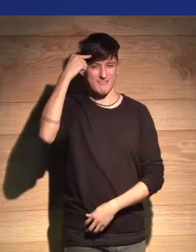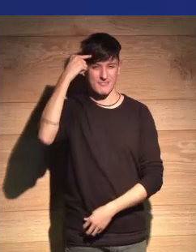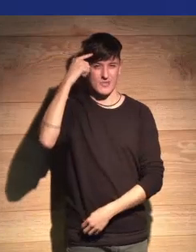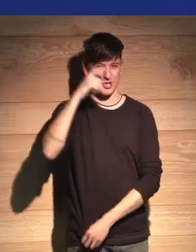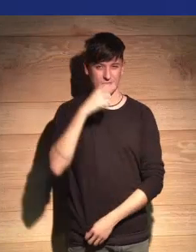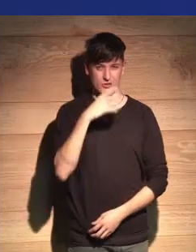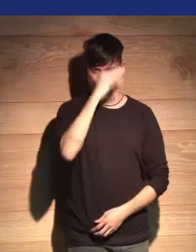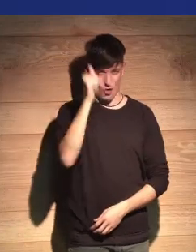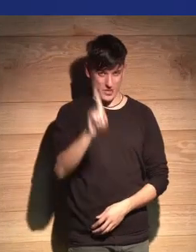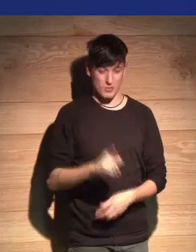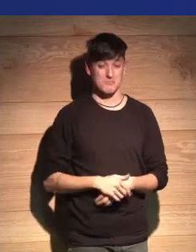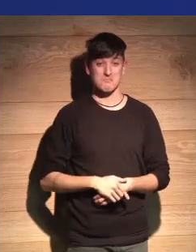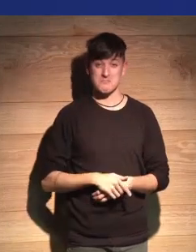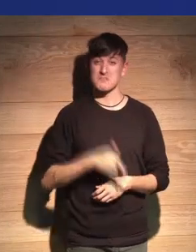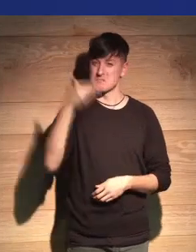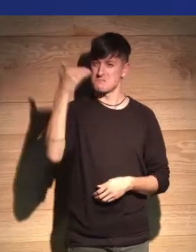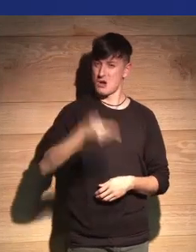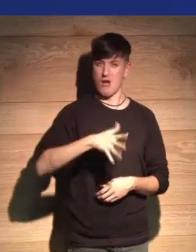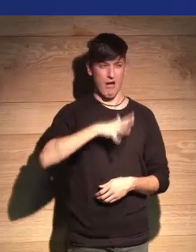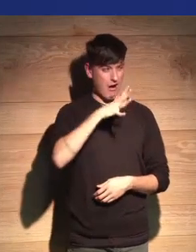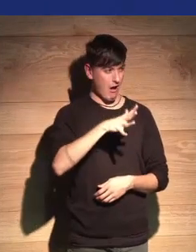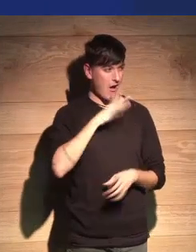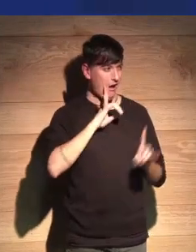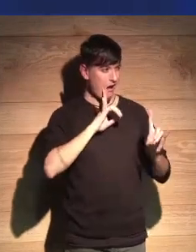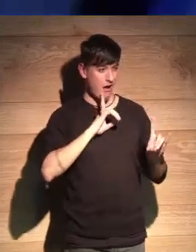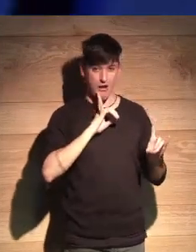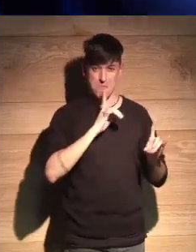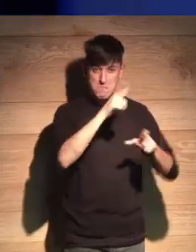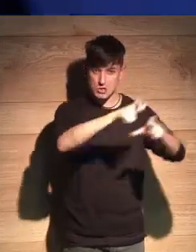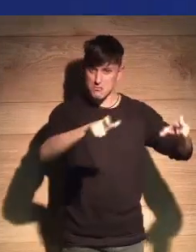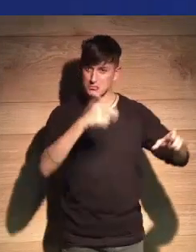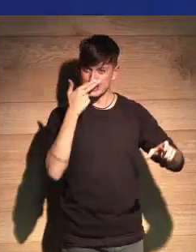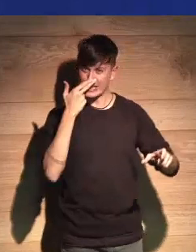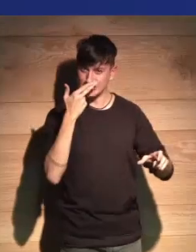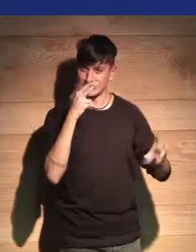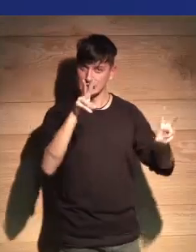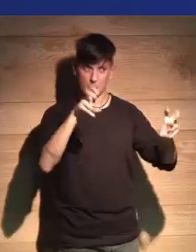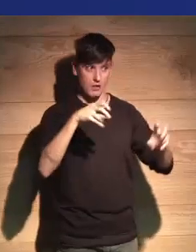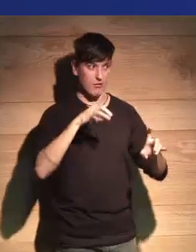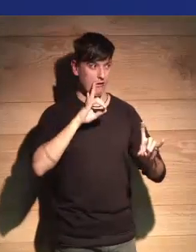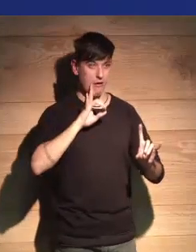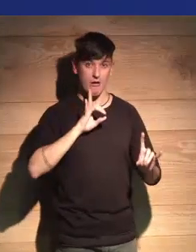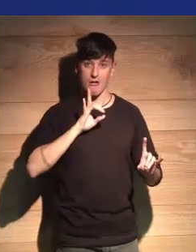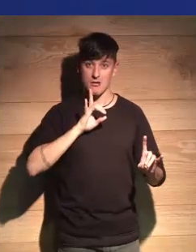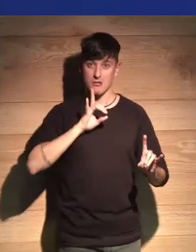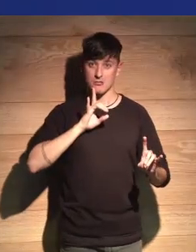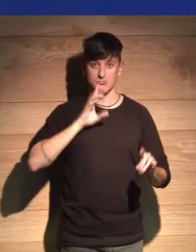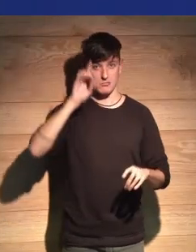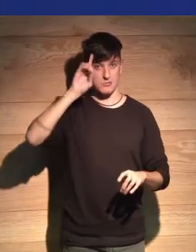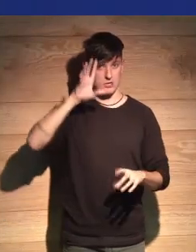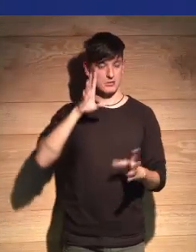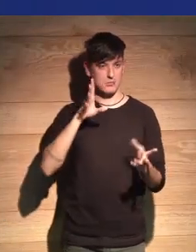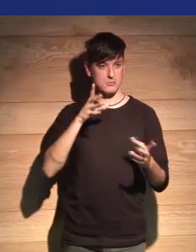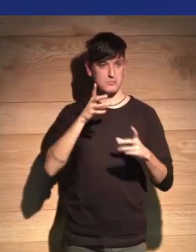the title, Mind the Gap. It's really impressive to see that so many people are interested in this